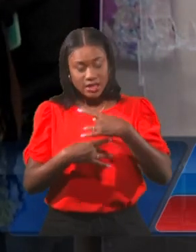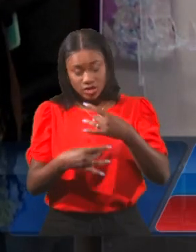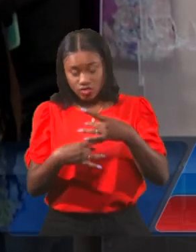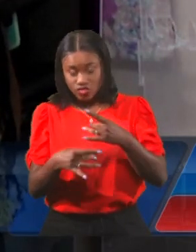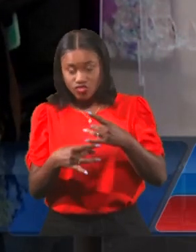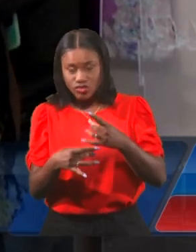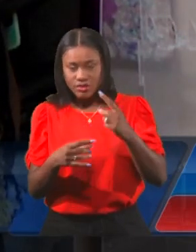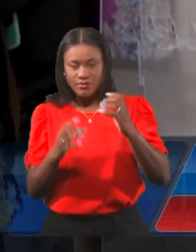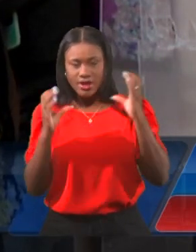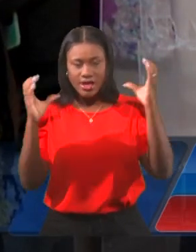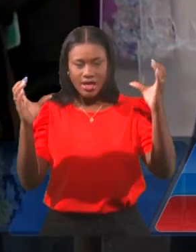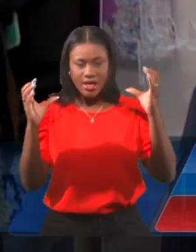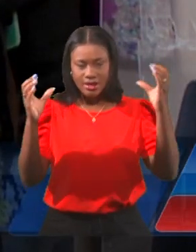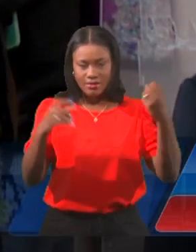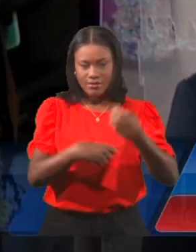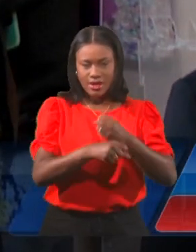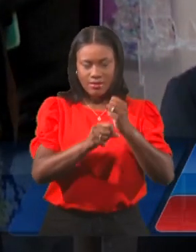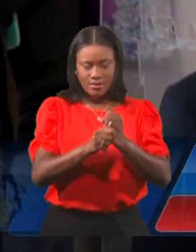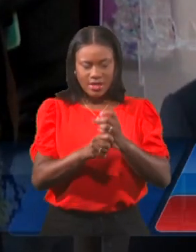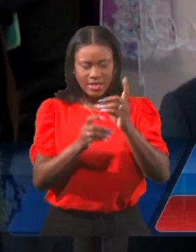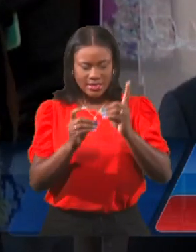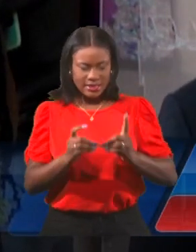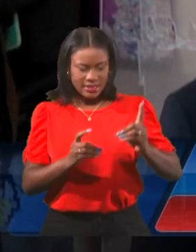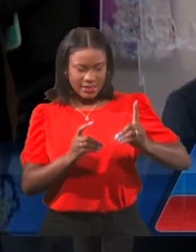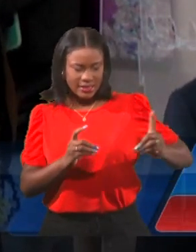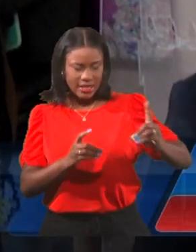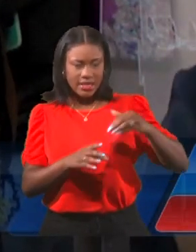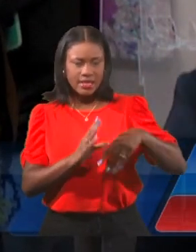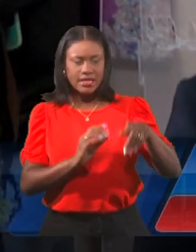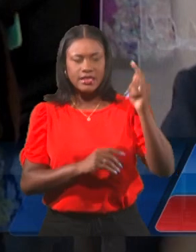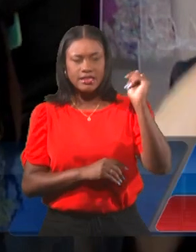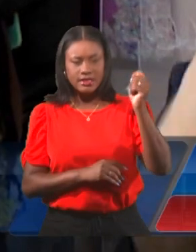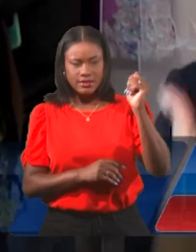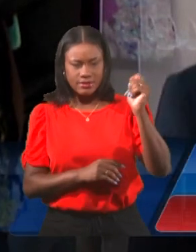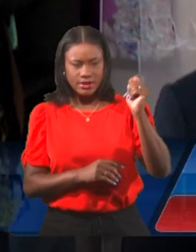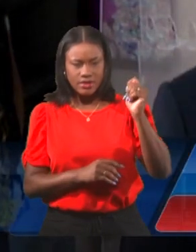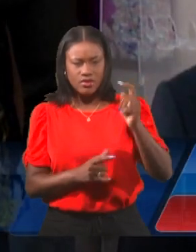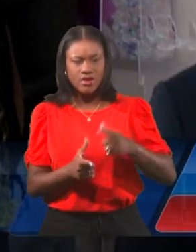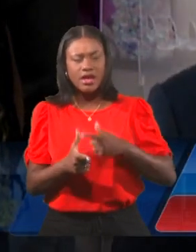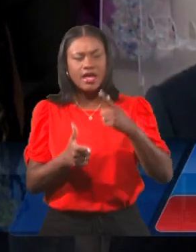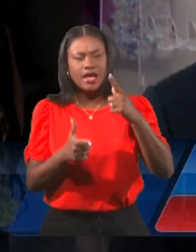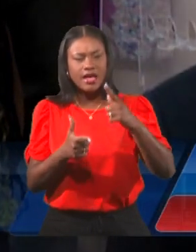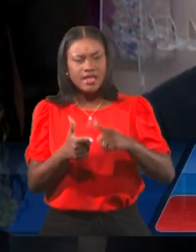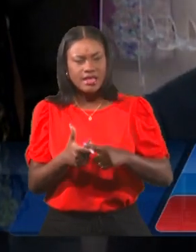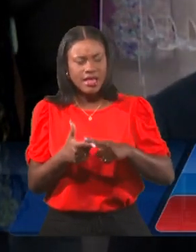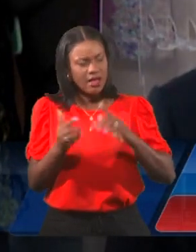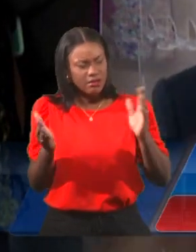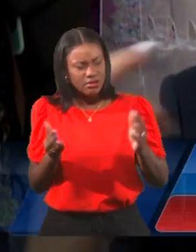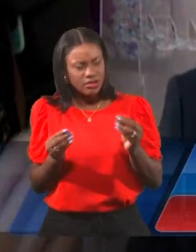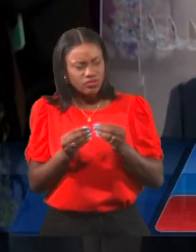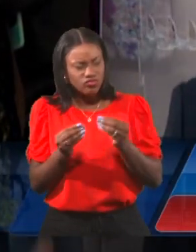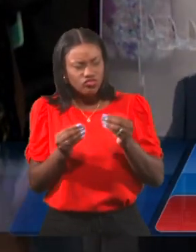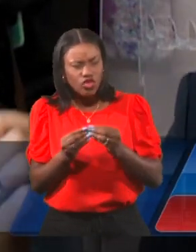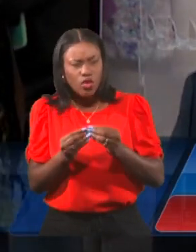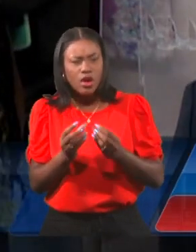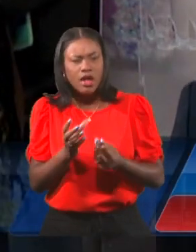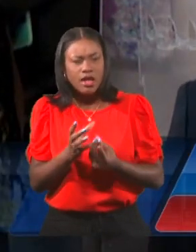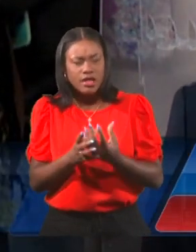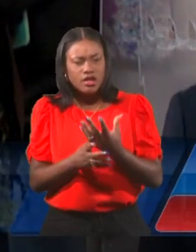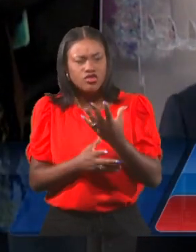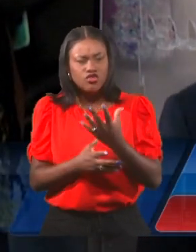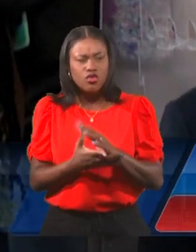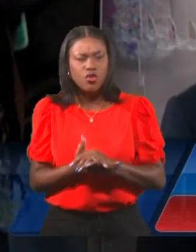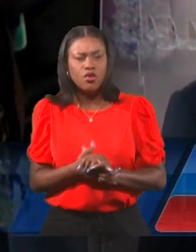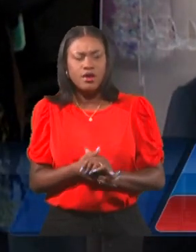in carnival production and design in Tobago so that we could make it, we could stimulate it, get it going, have of the first batch of